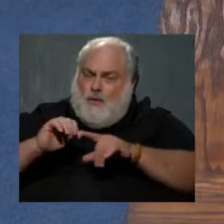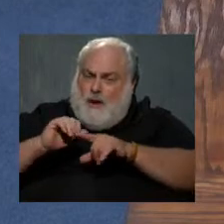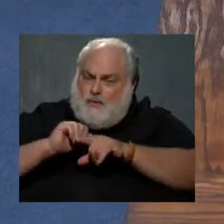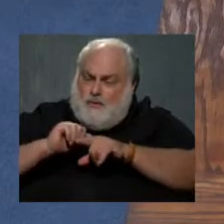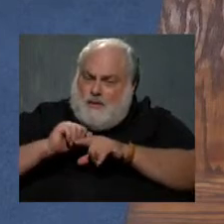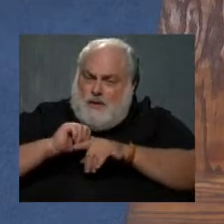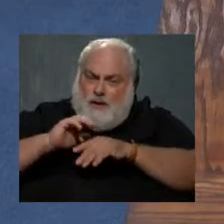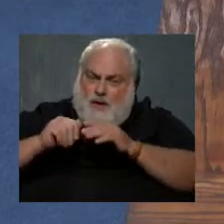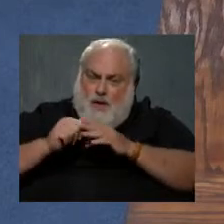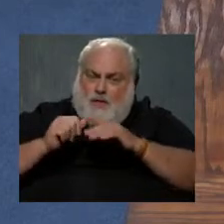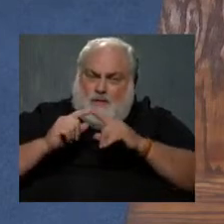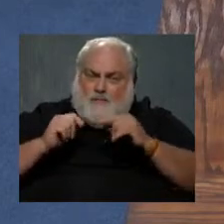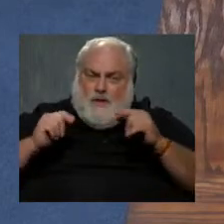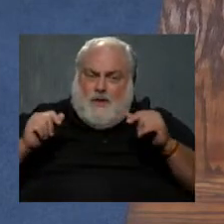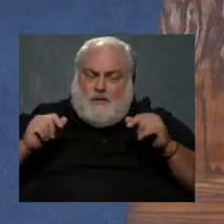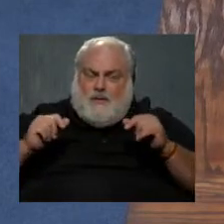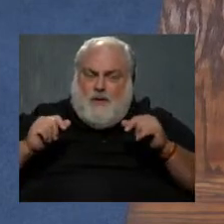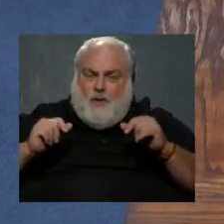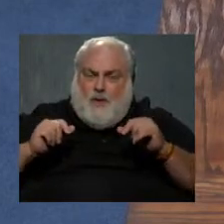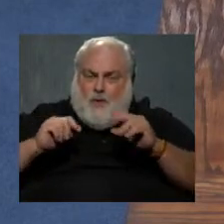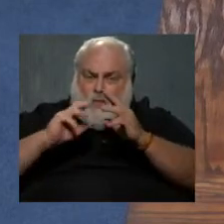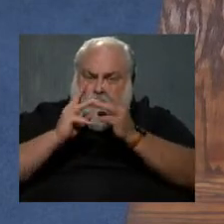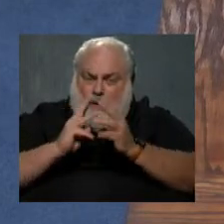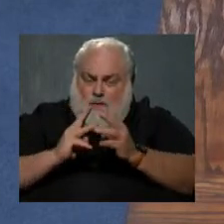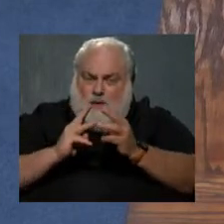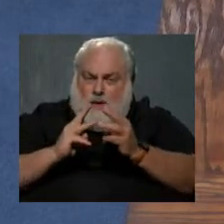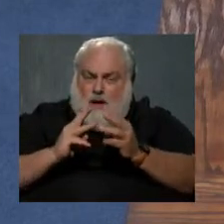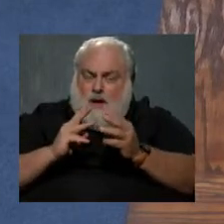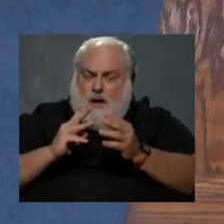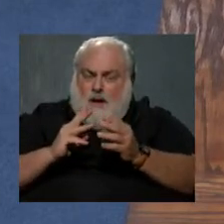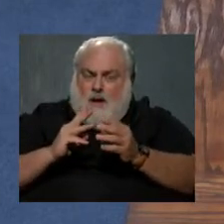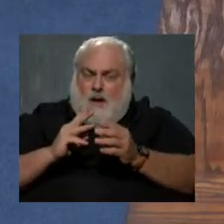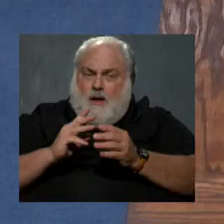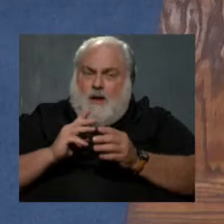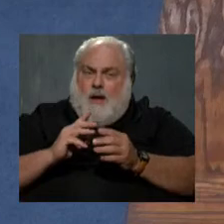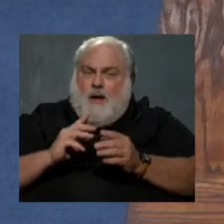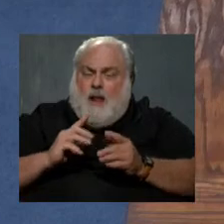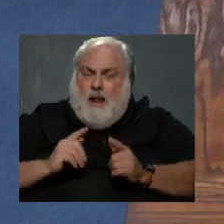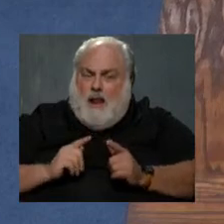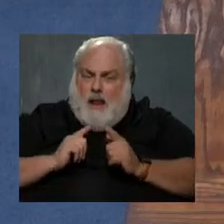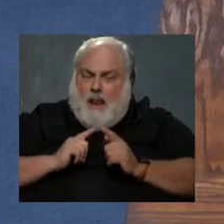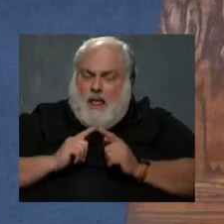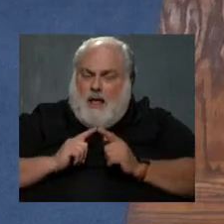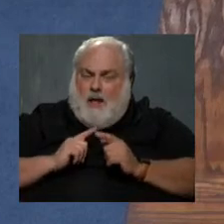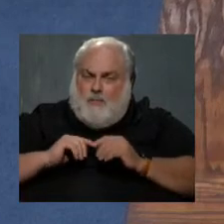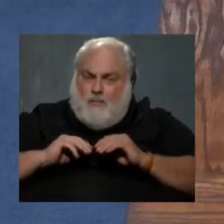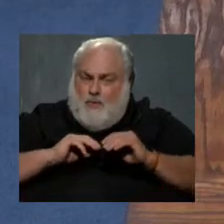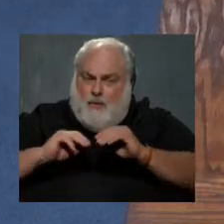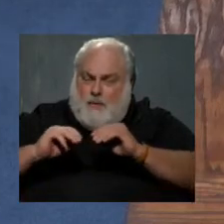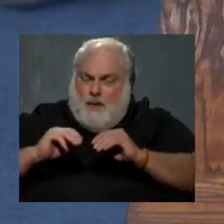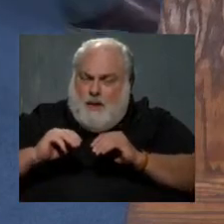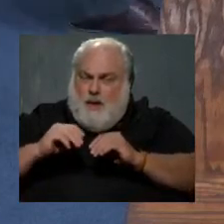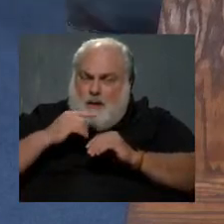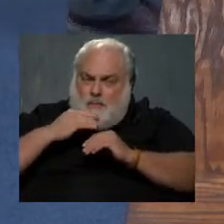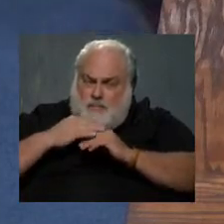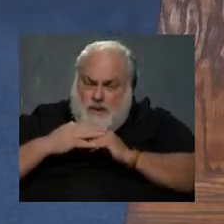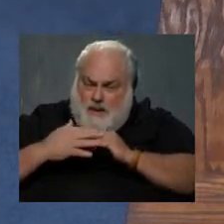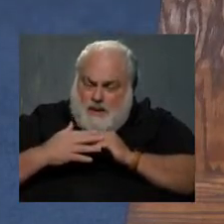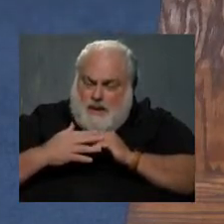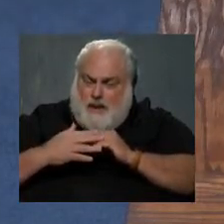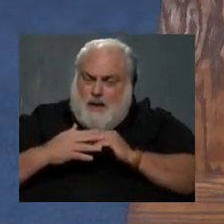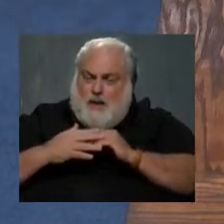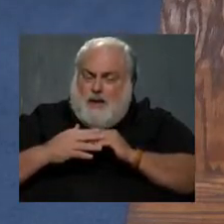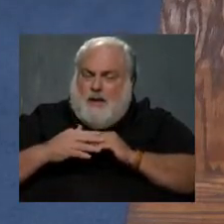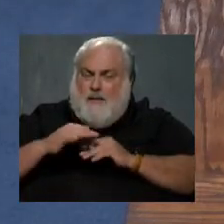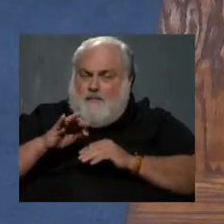all weather conditions. Offers realistic leg movement, lifelike arterial bleeding. Personnel can use